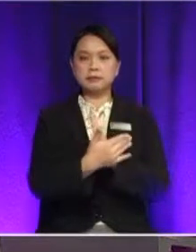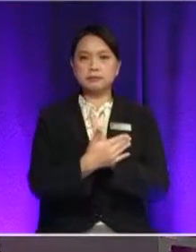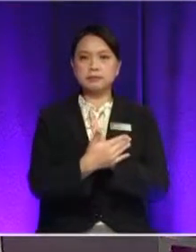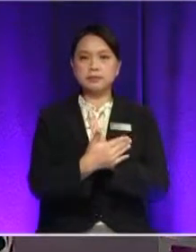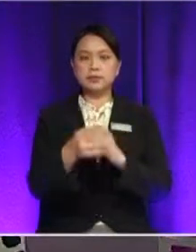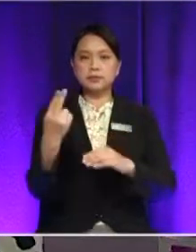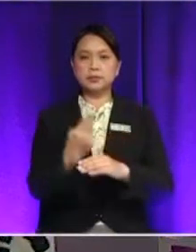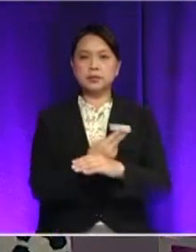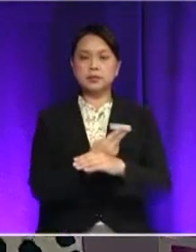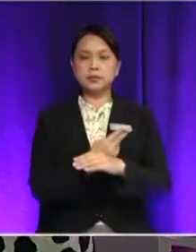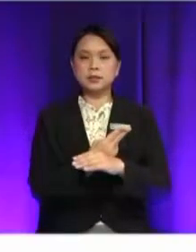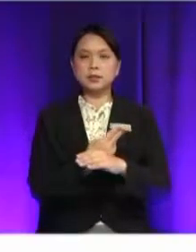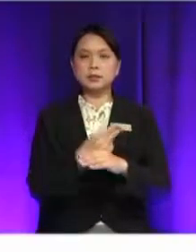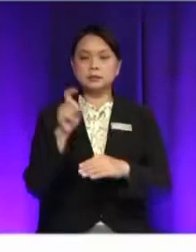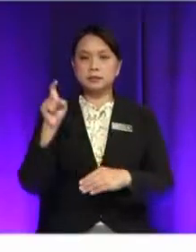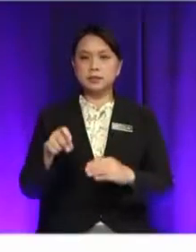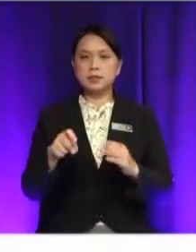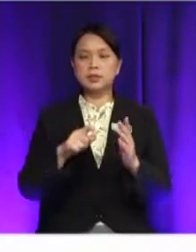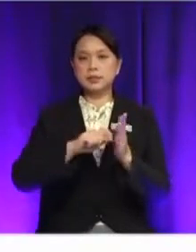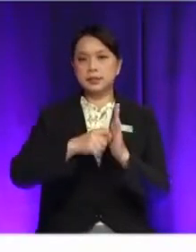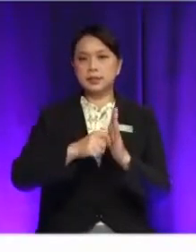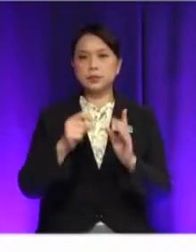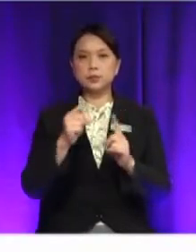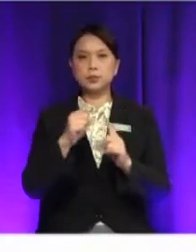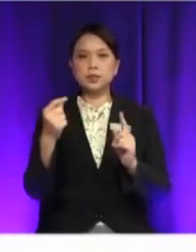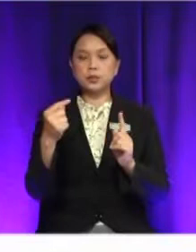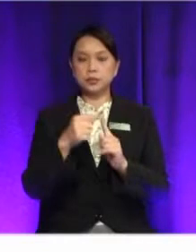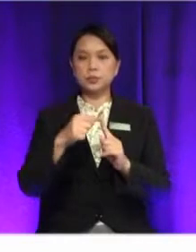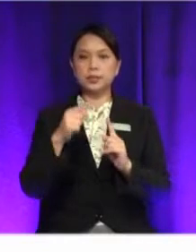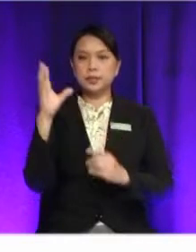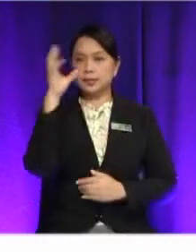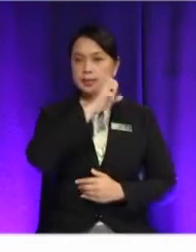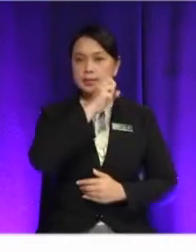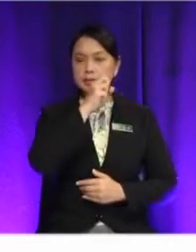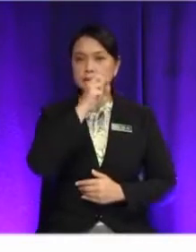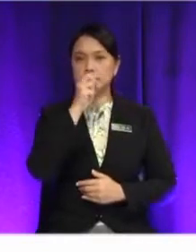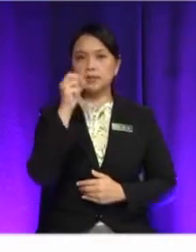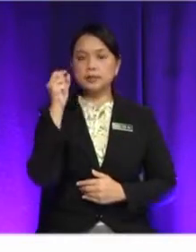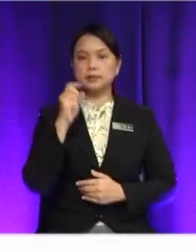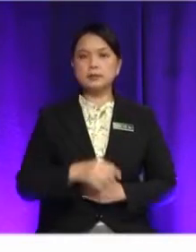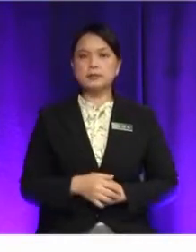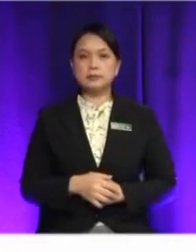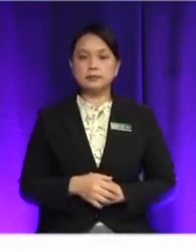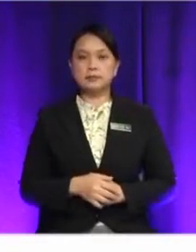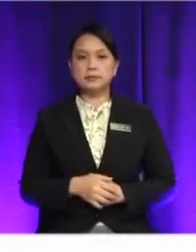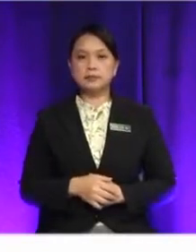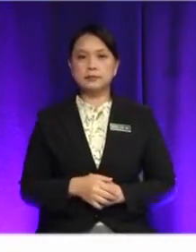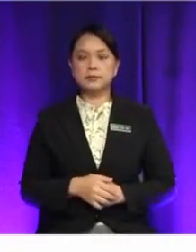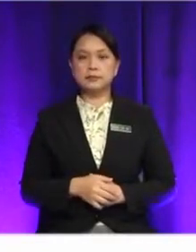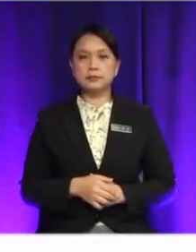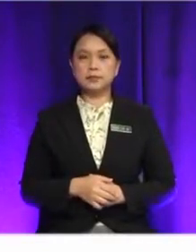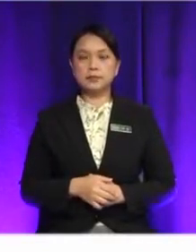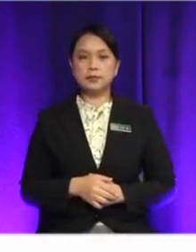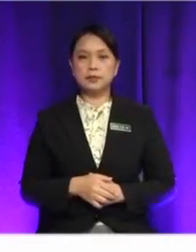on identifying the keywords and for them to guess the meaning of unfamiliar words from clues that will be